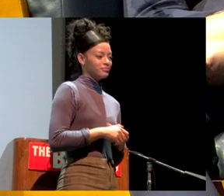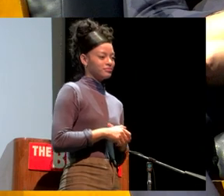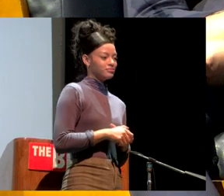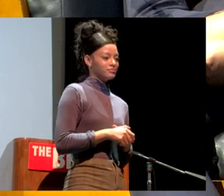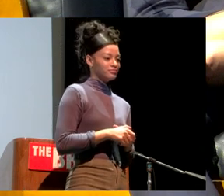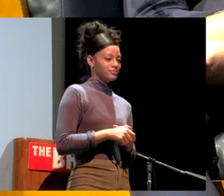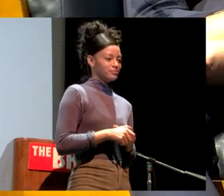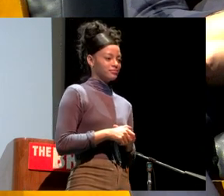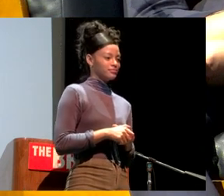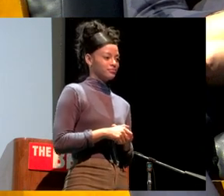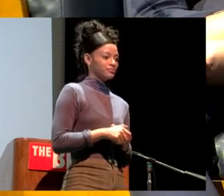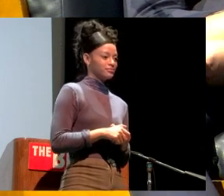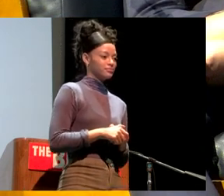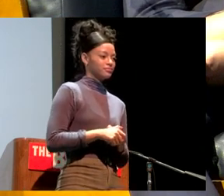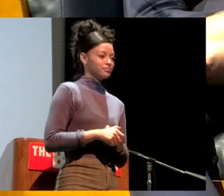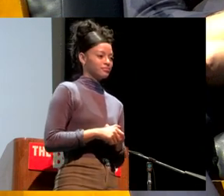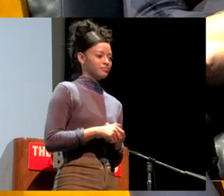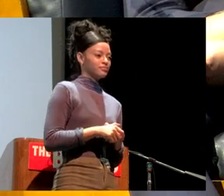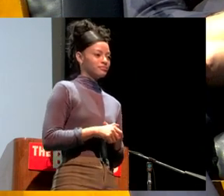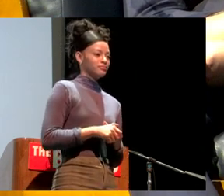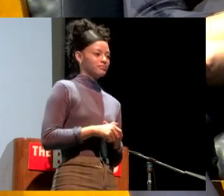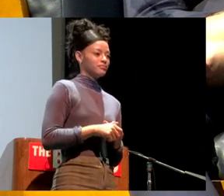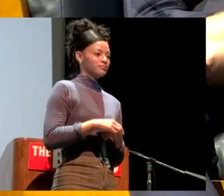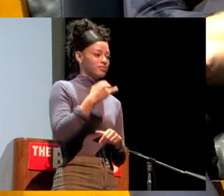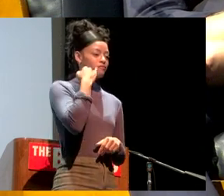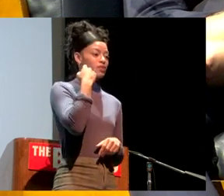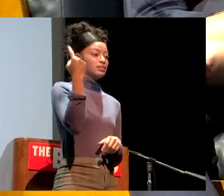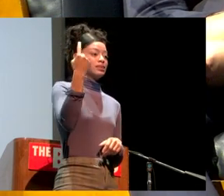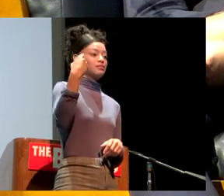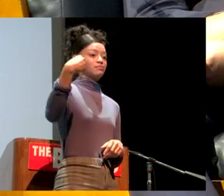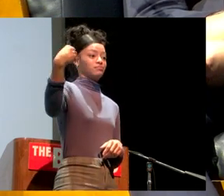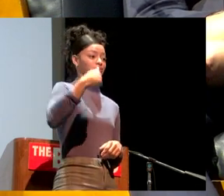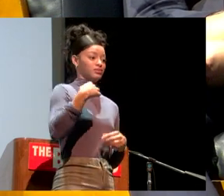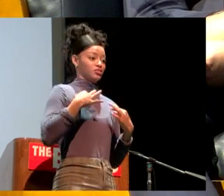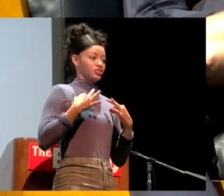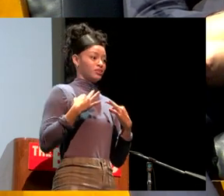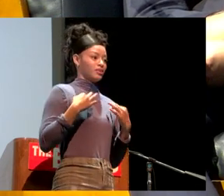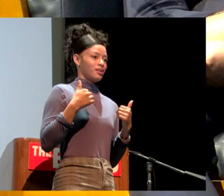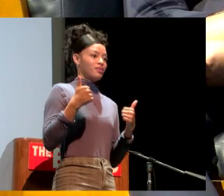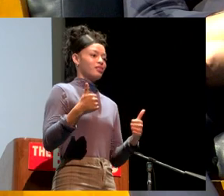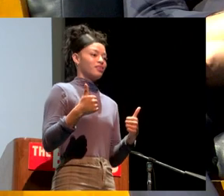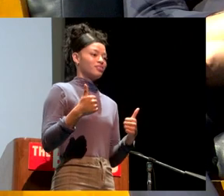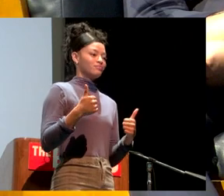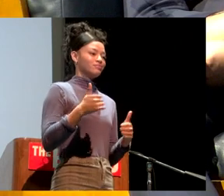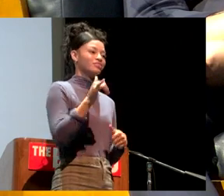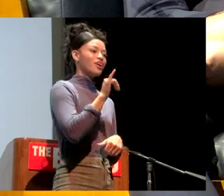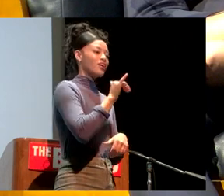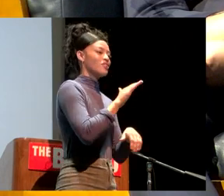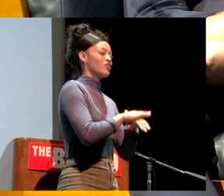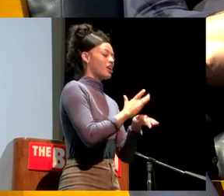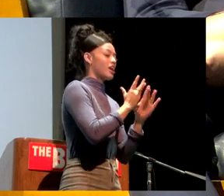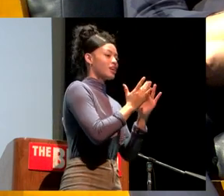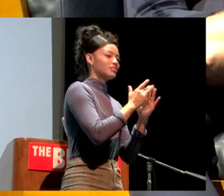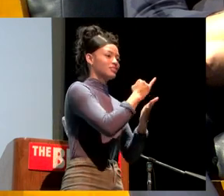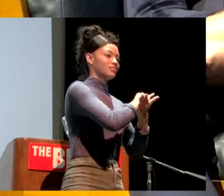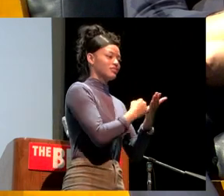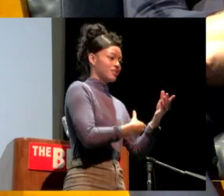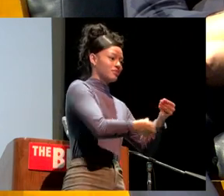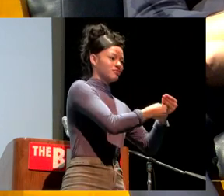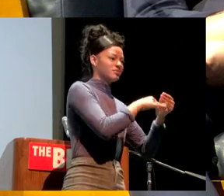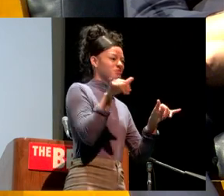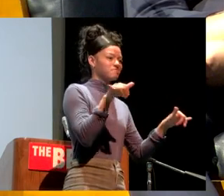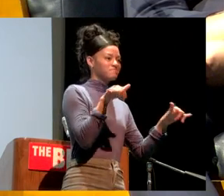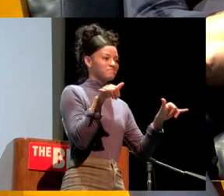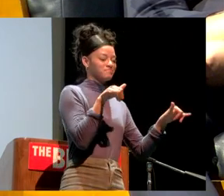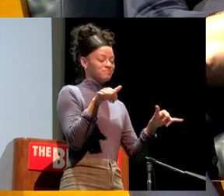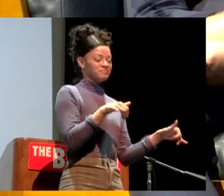in charge of it, so don't blame me on Twitter. But that's all we are about, like, we like to merge these worlds until, you know, step by step, we think most